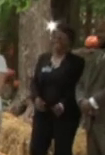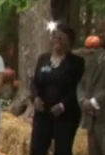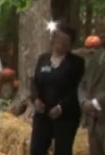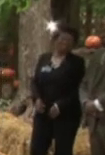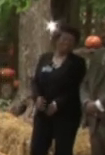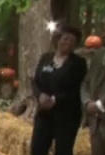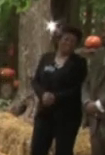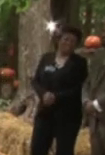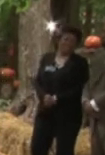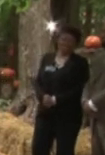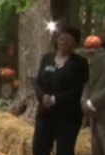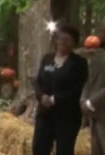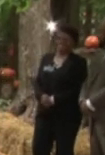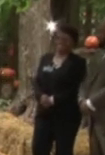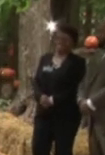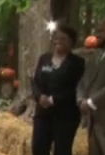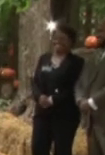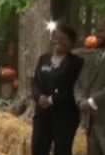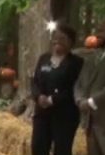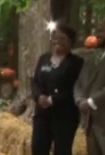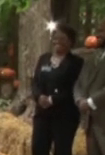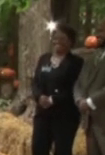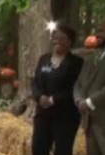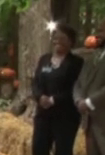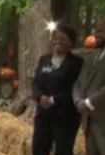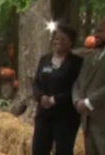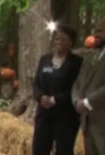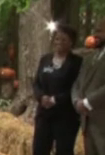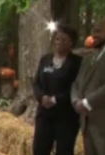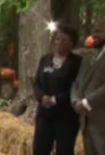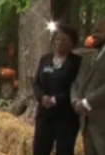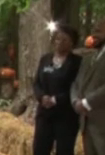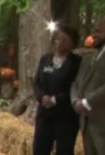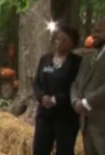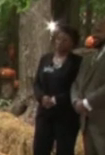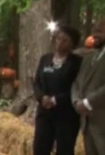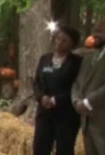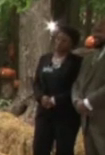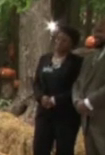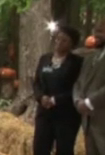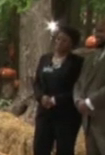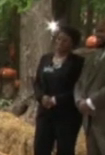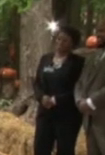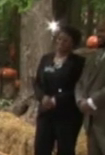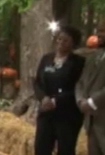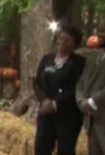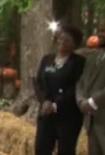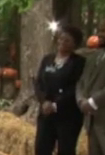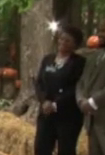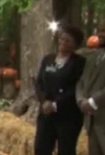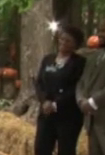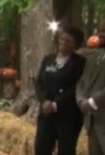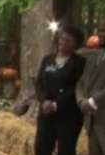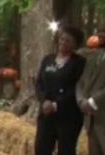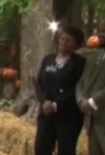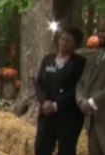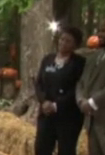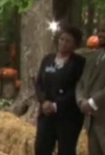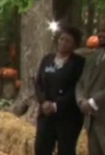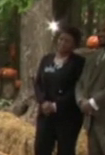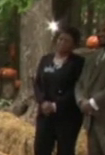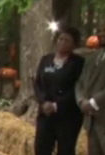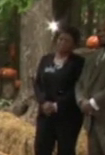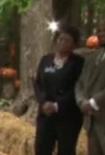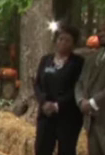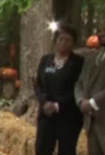Yes, they did, okay? Yes, they do rock, and just look at the path that we are standing on today. Then we have to thank